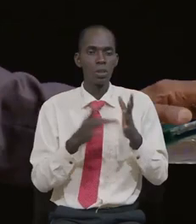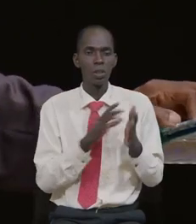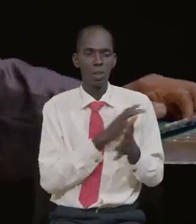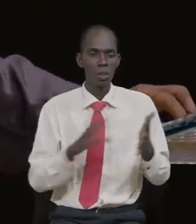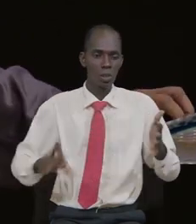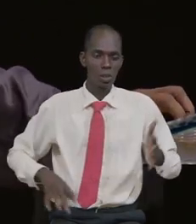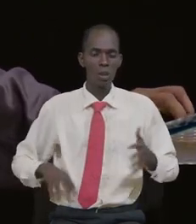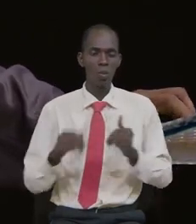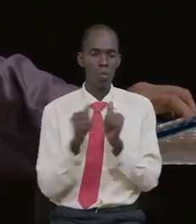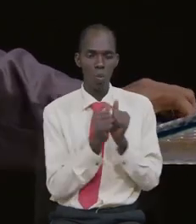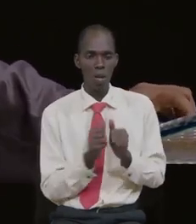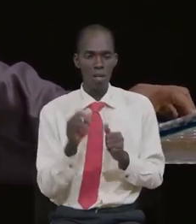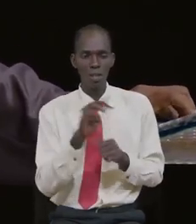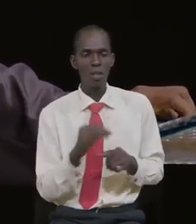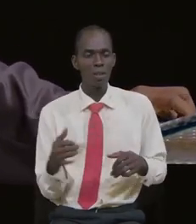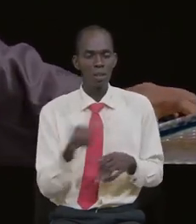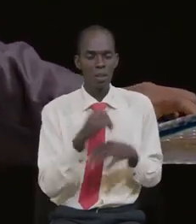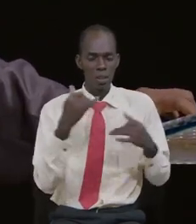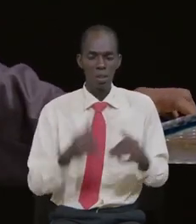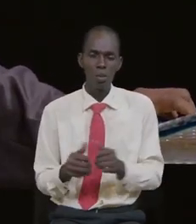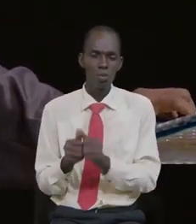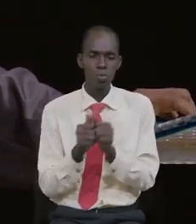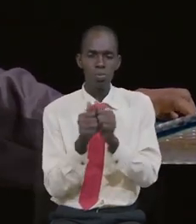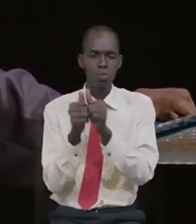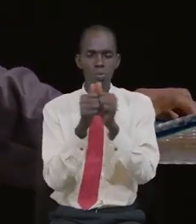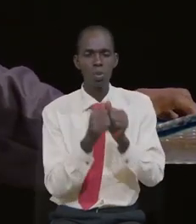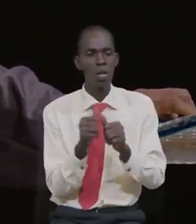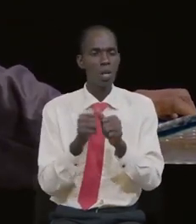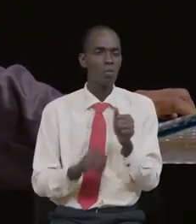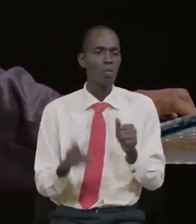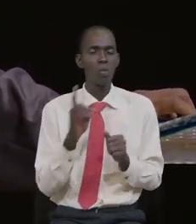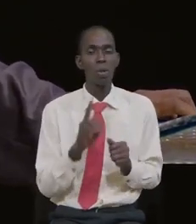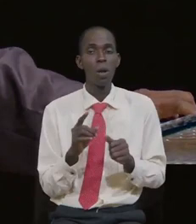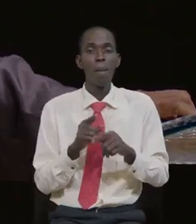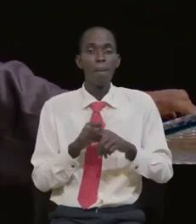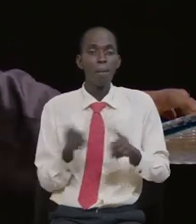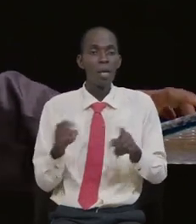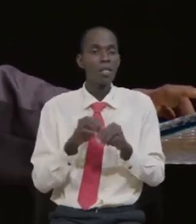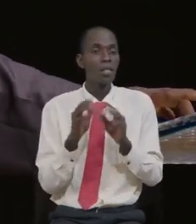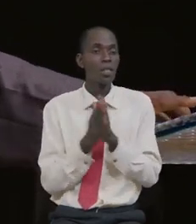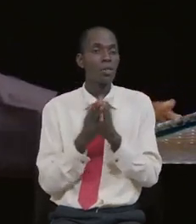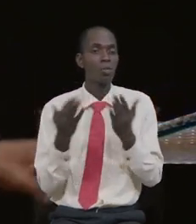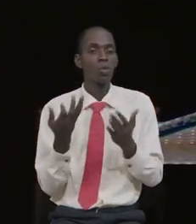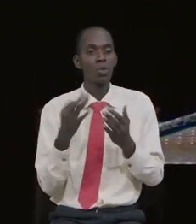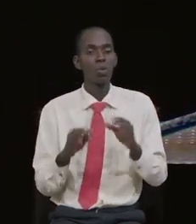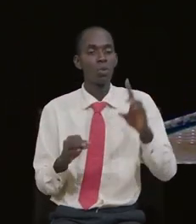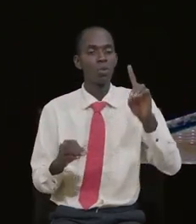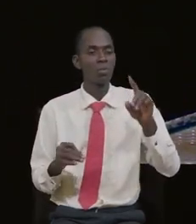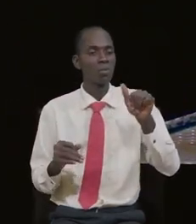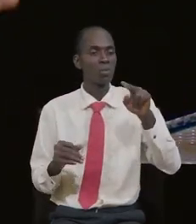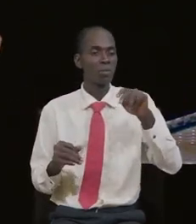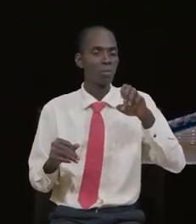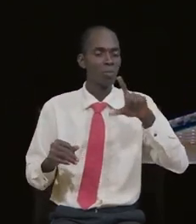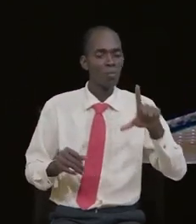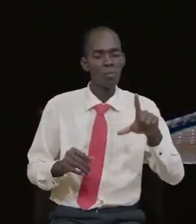the case of Daniel, there's no record that he saw the angel. Yet, whether we see the angel